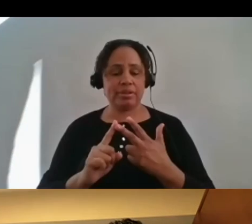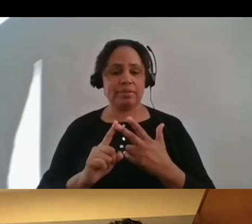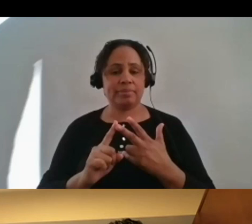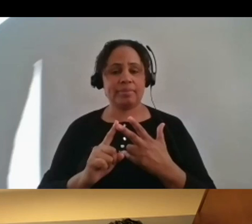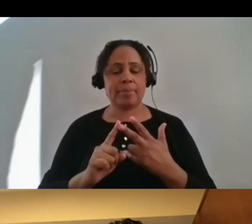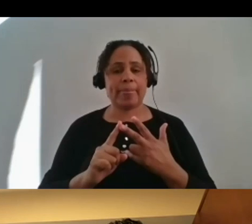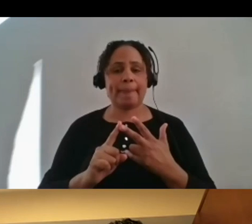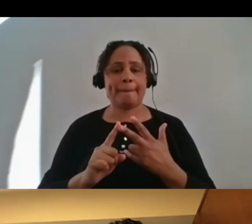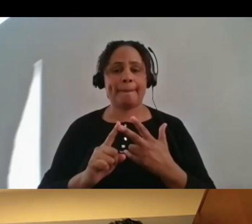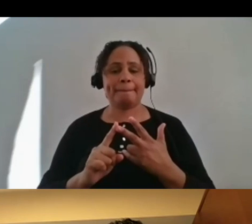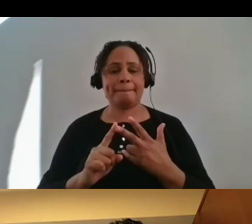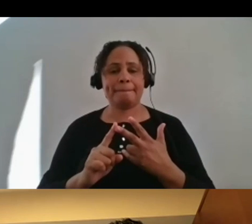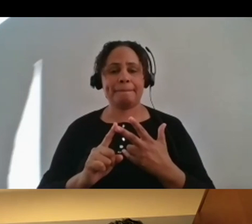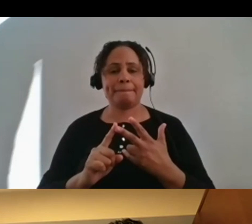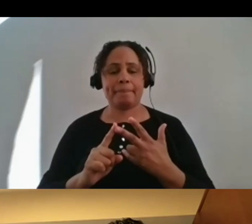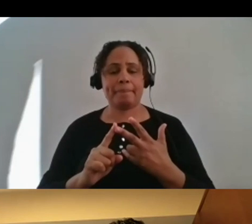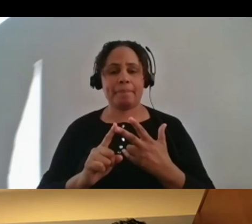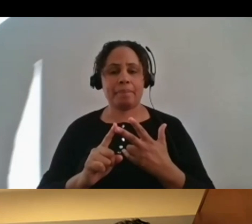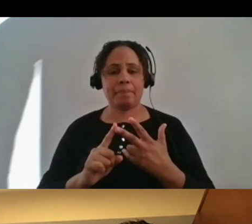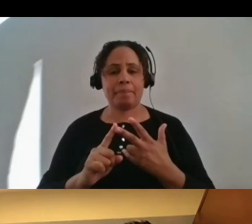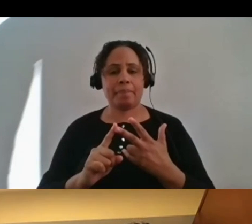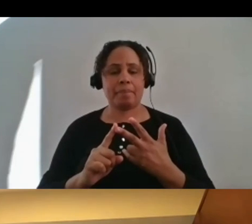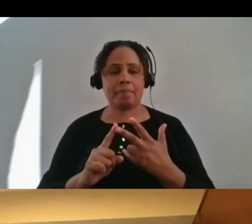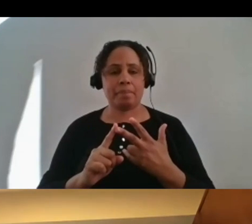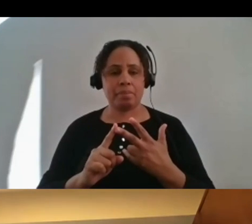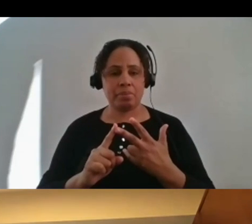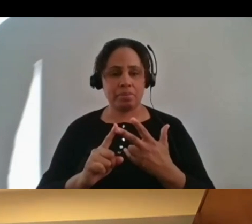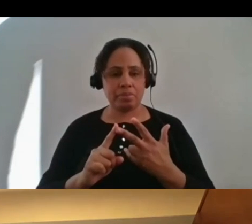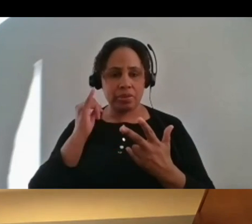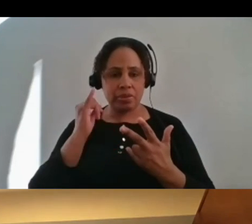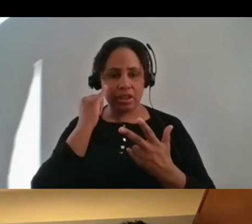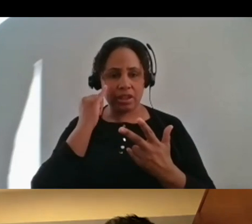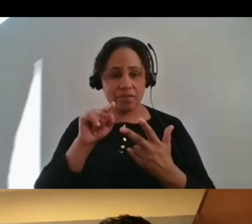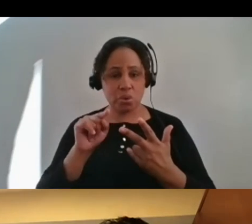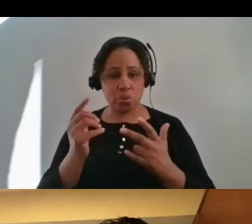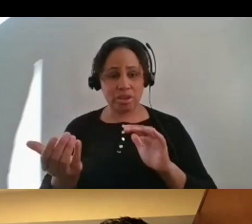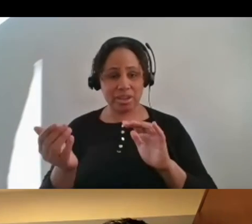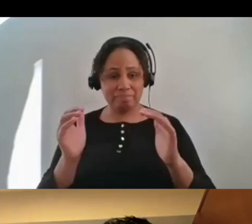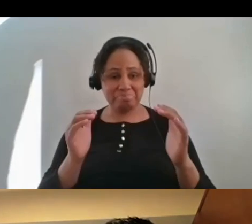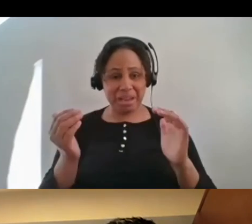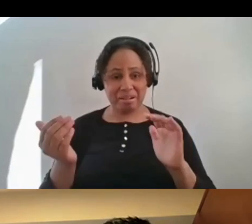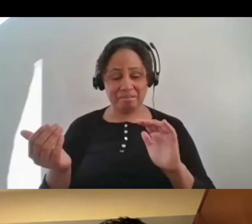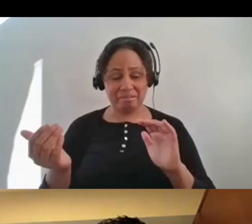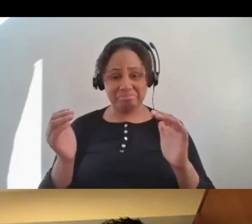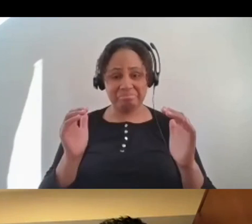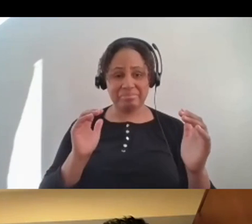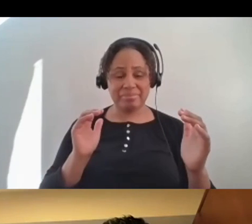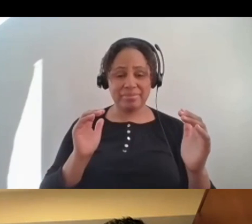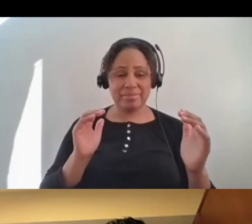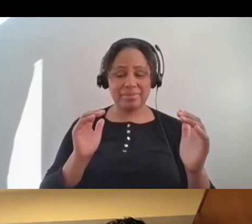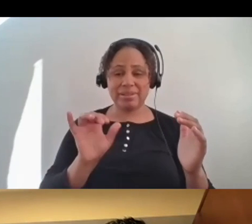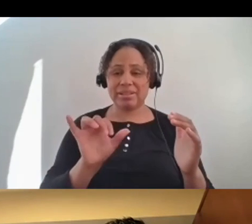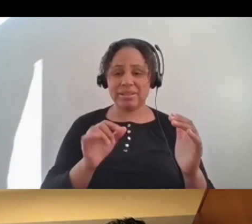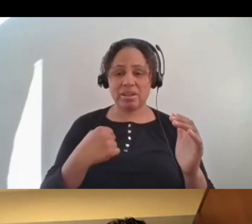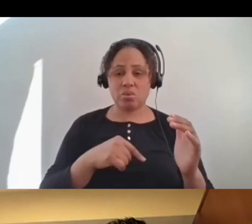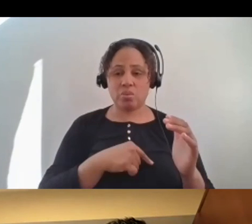it's kind of like if you were to compare it to anything, it would be like what we call a qard,